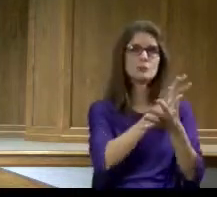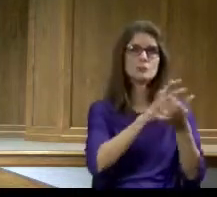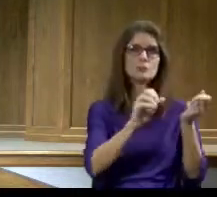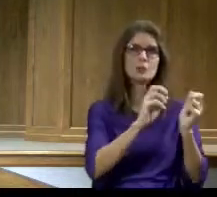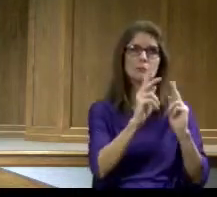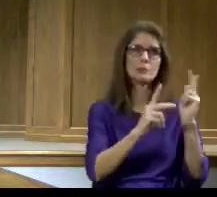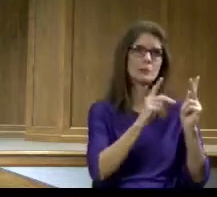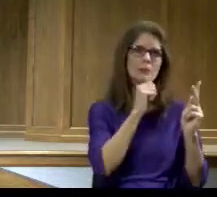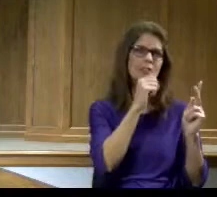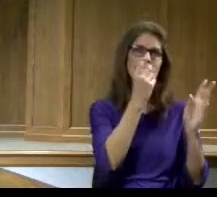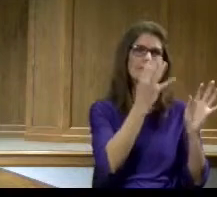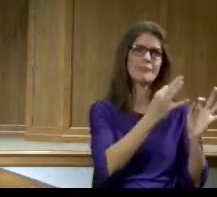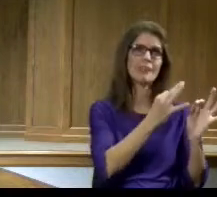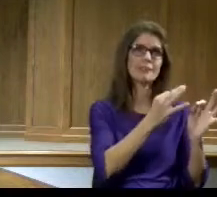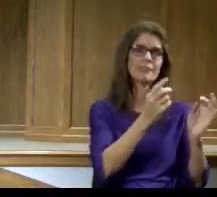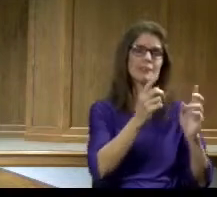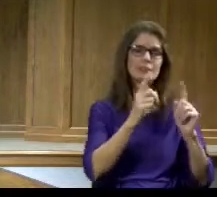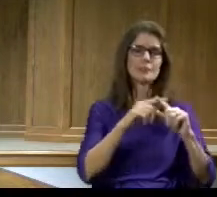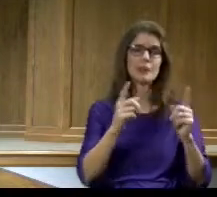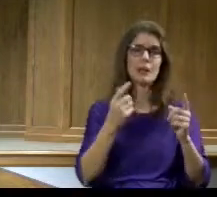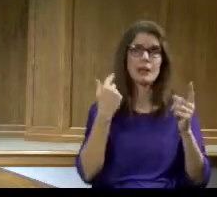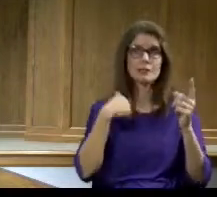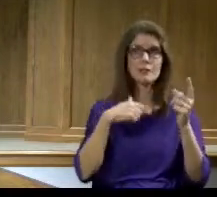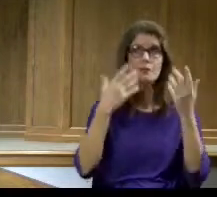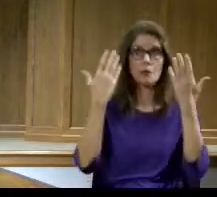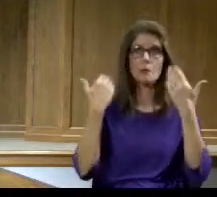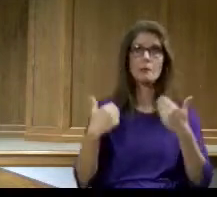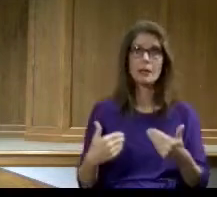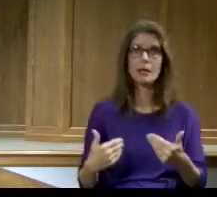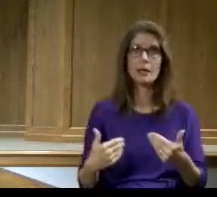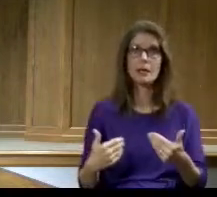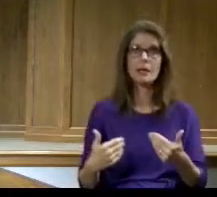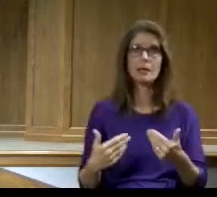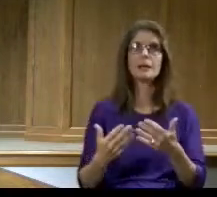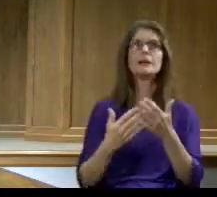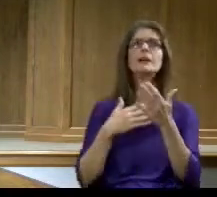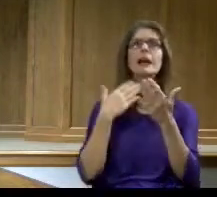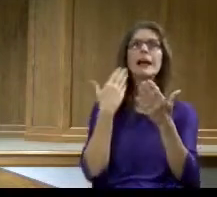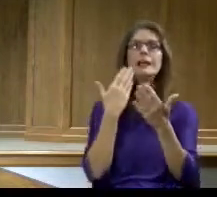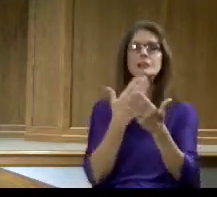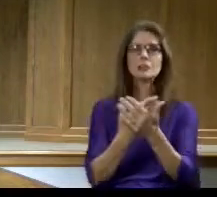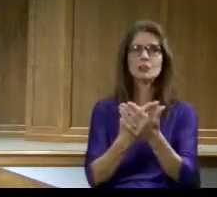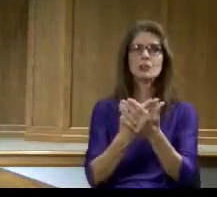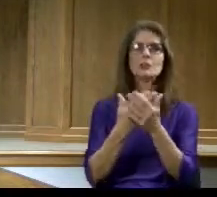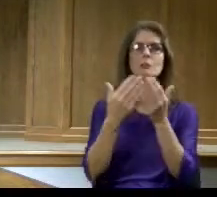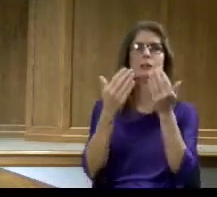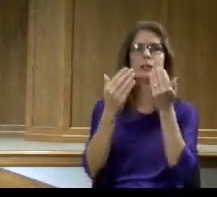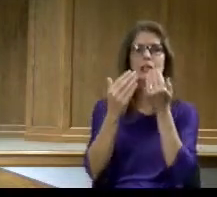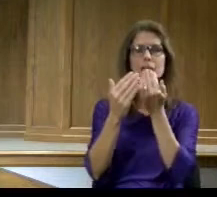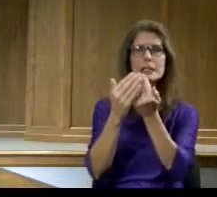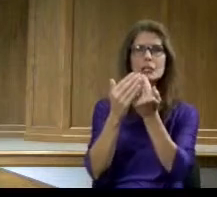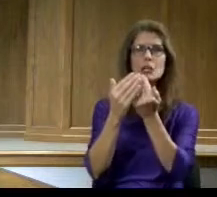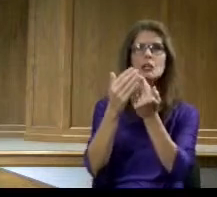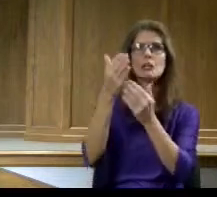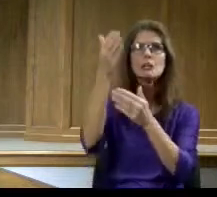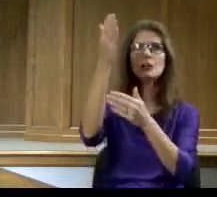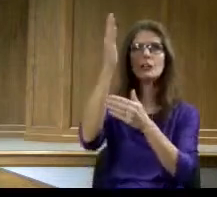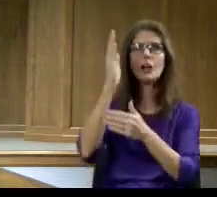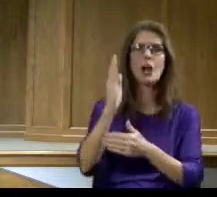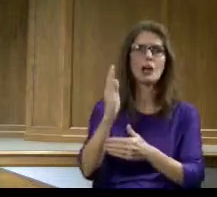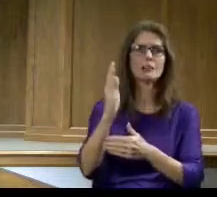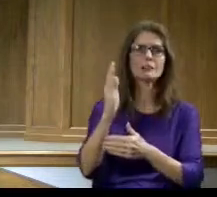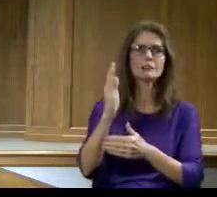But as for me, it is good to be near God. I have